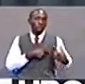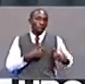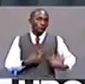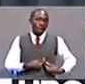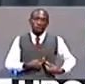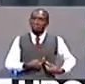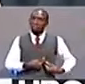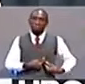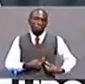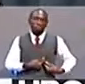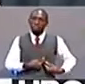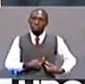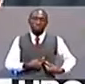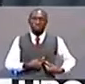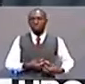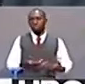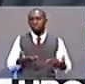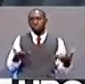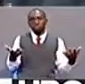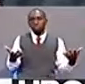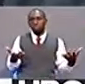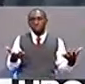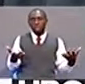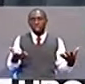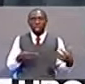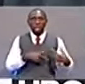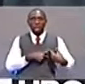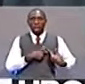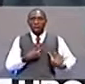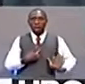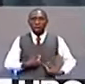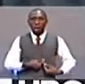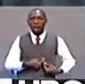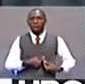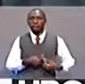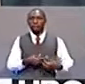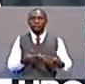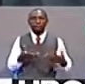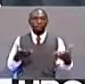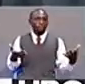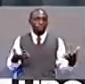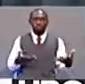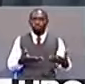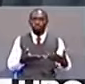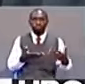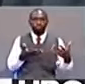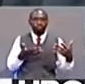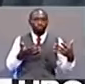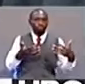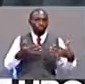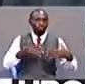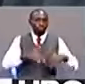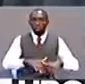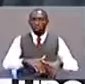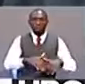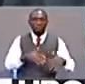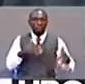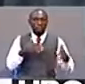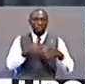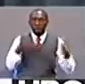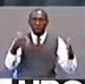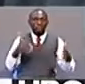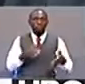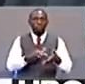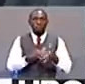eventually, the heart muscles and the entire component of the heart dies off, becomes necrosis, becomes